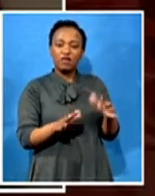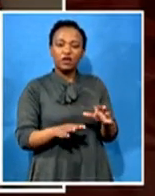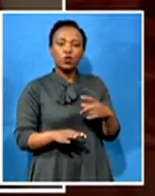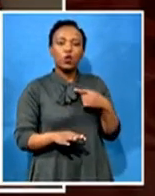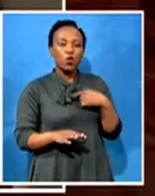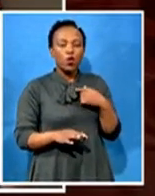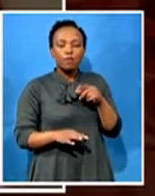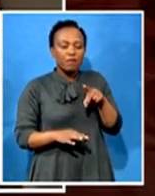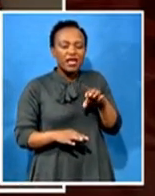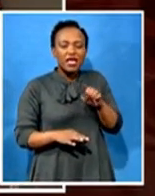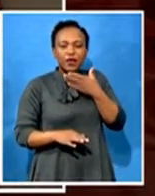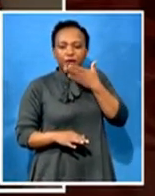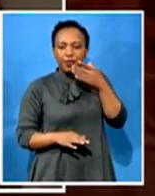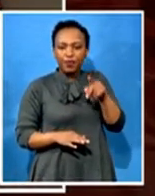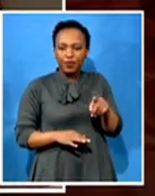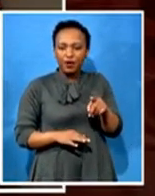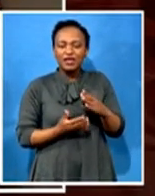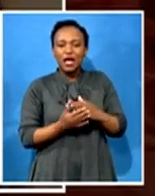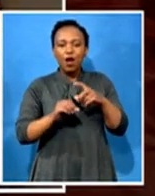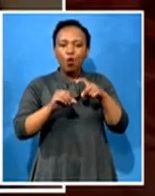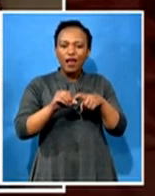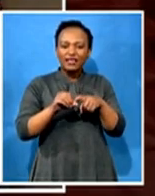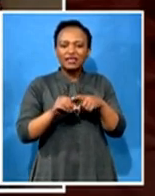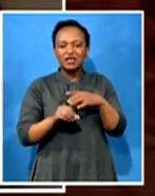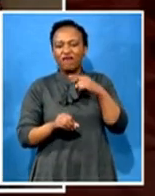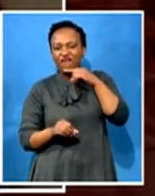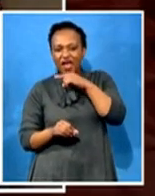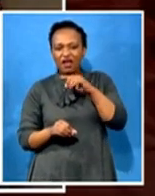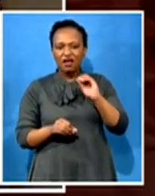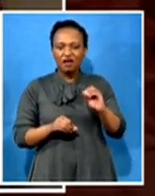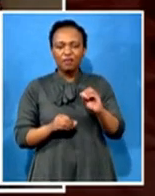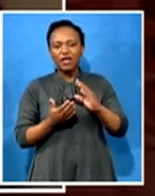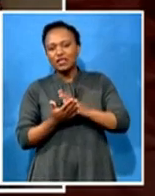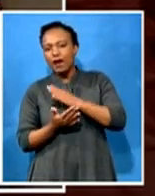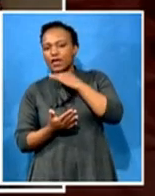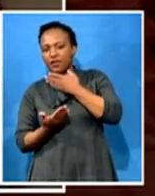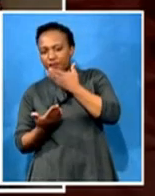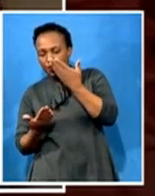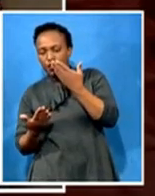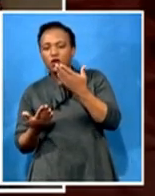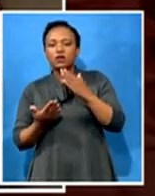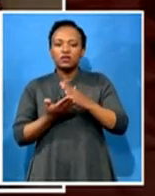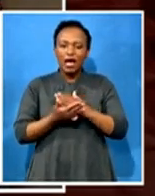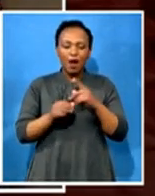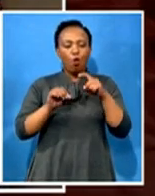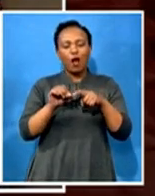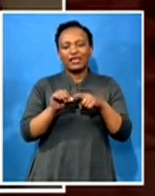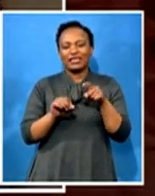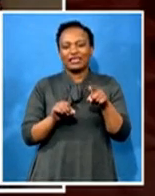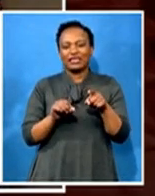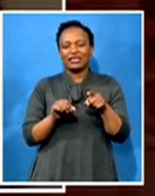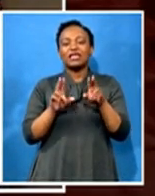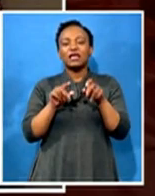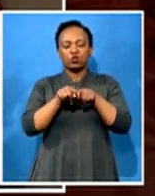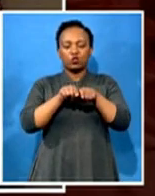fake PPE. So it's about having enough, but having the kit which is of the right quality. Issues with testing, lack of availability